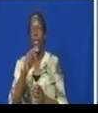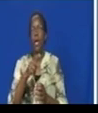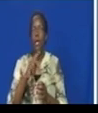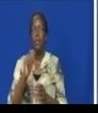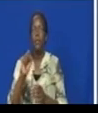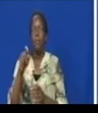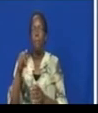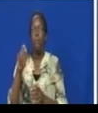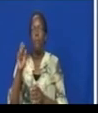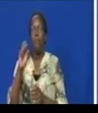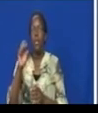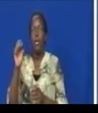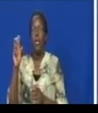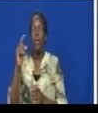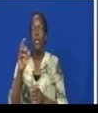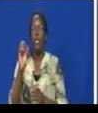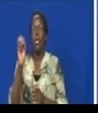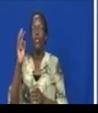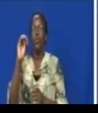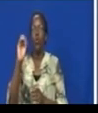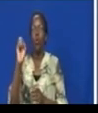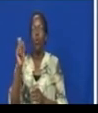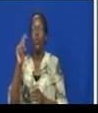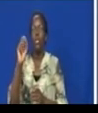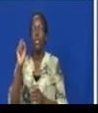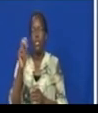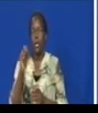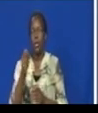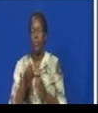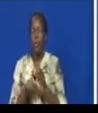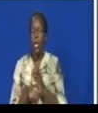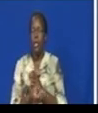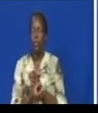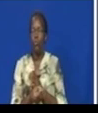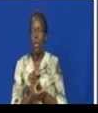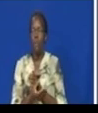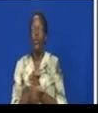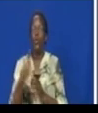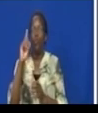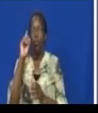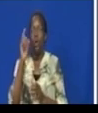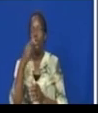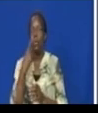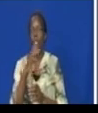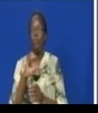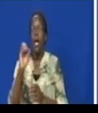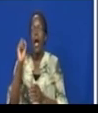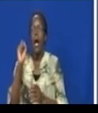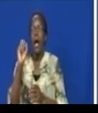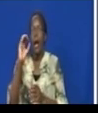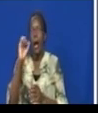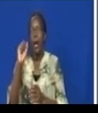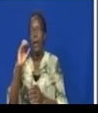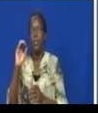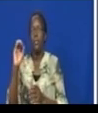Now, conventionally, laymanly, one would say that acceleration is the rate of